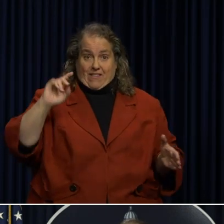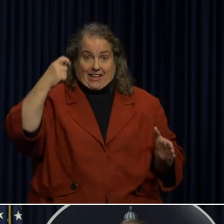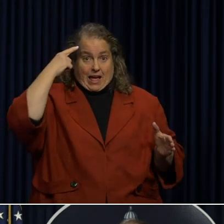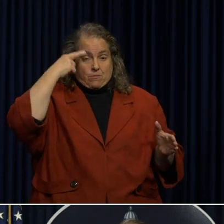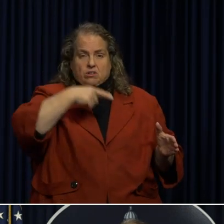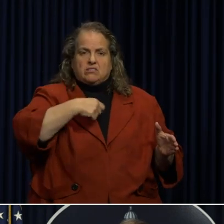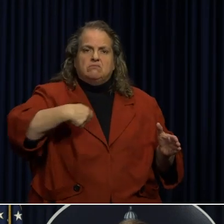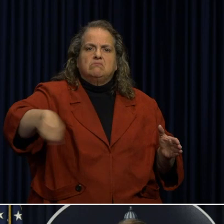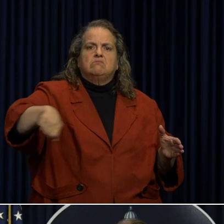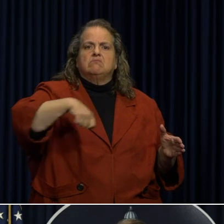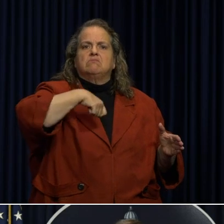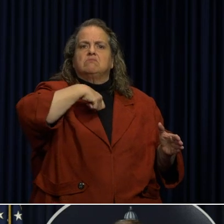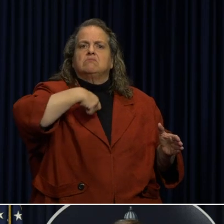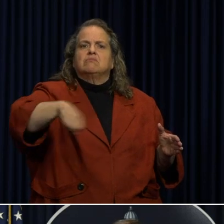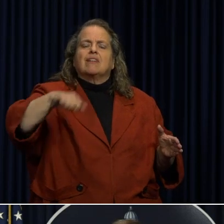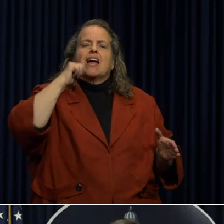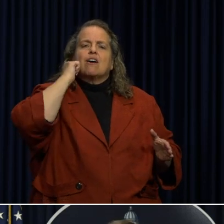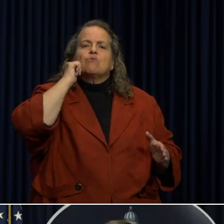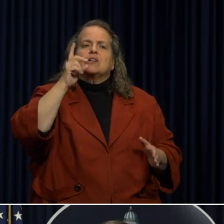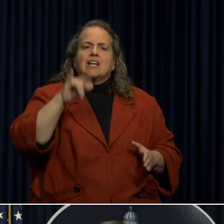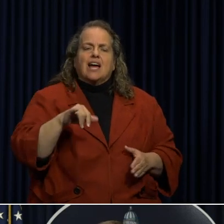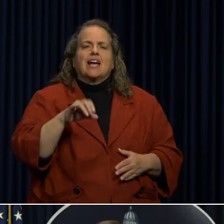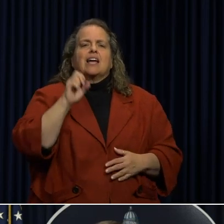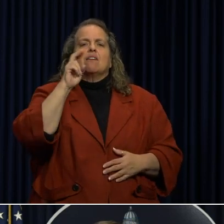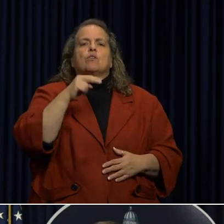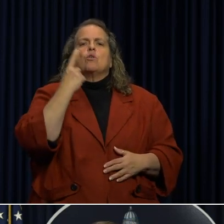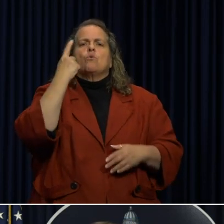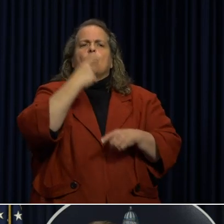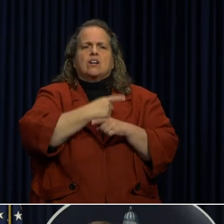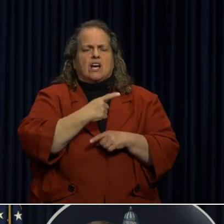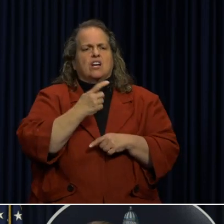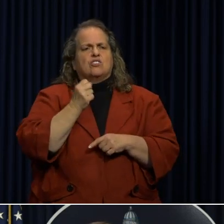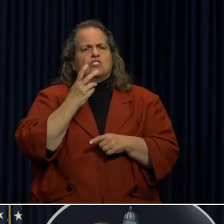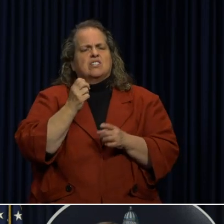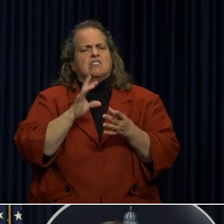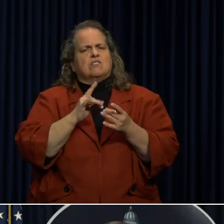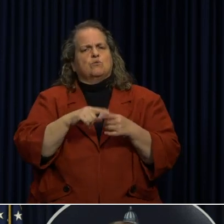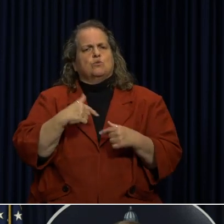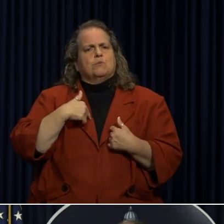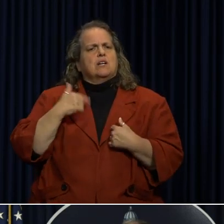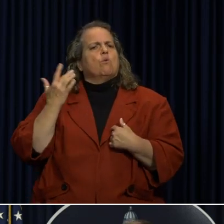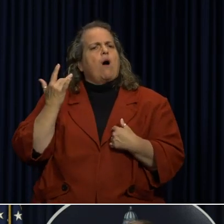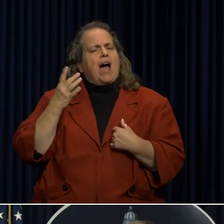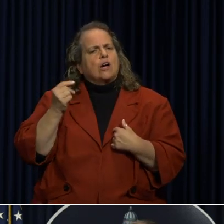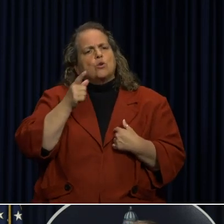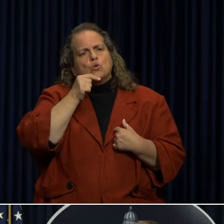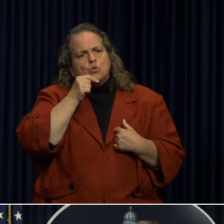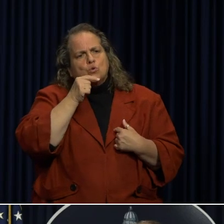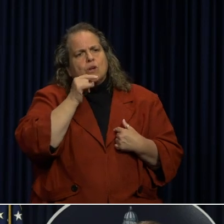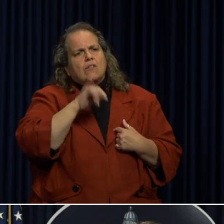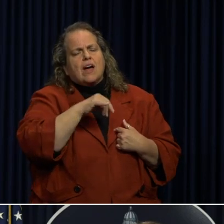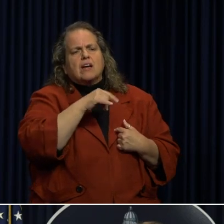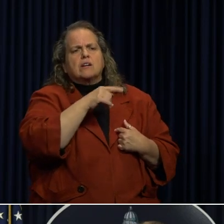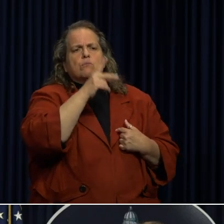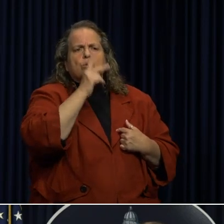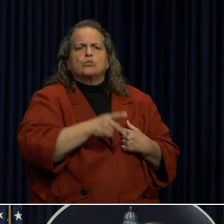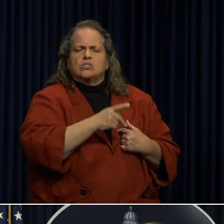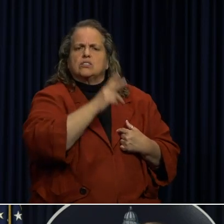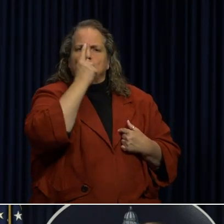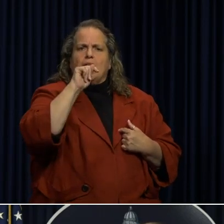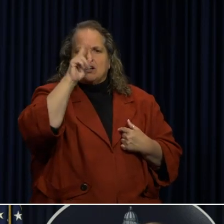day. And even one day talked to me a little bit about why and who she's honoring. This is something special. Let's keep it